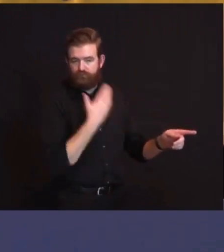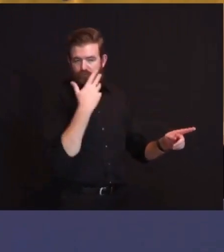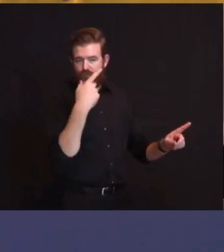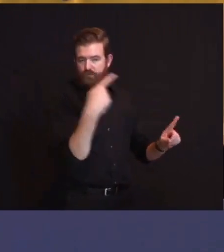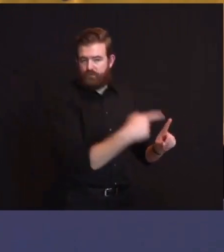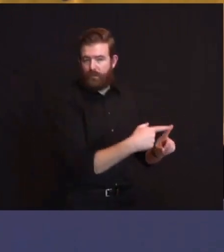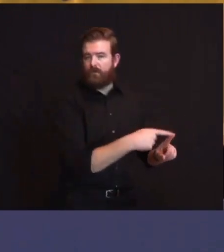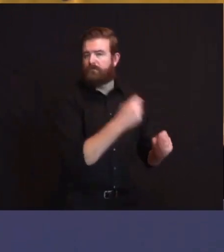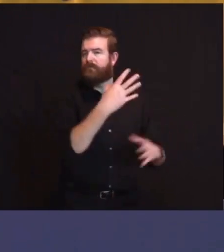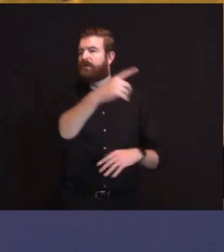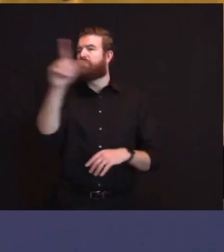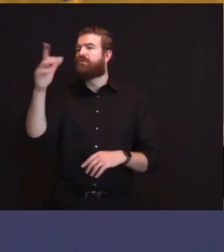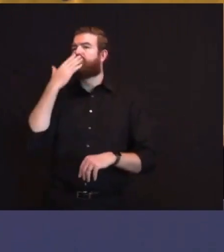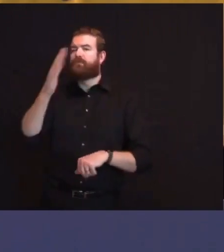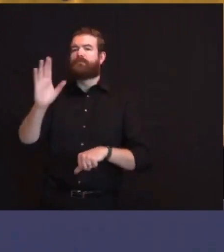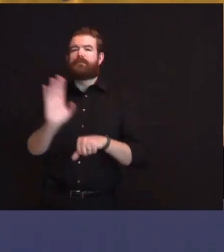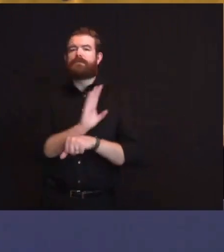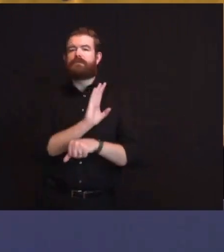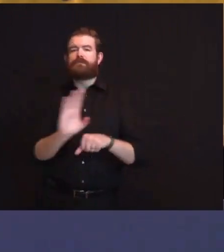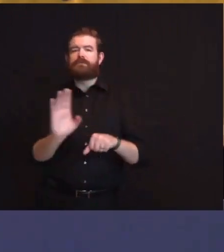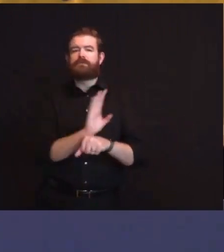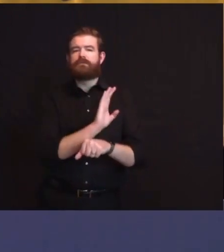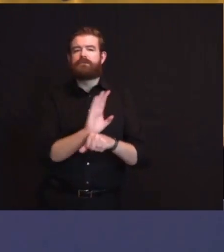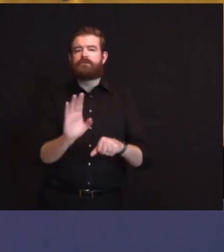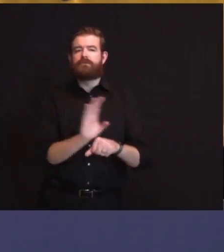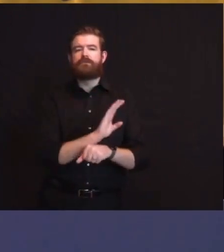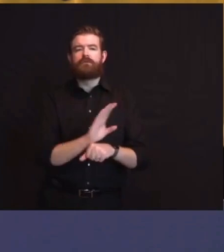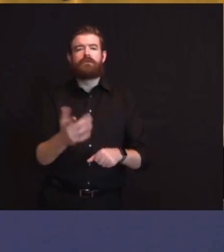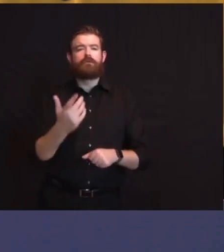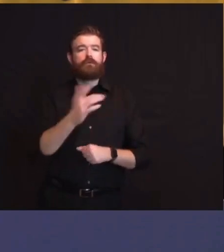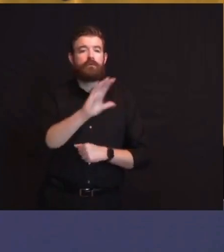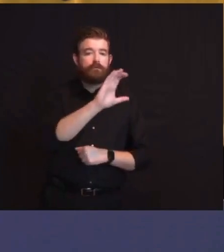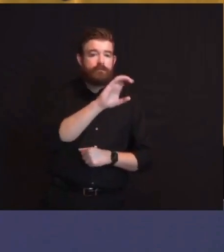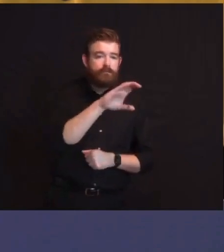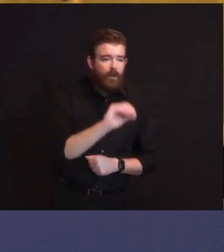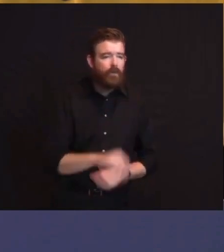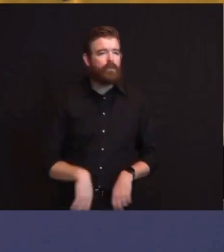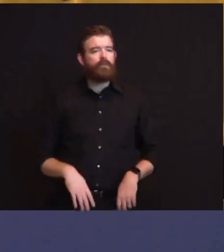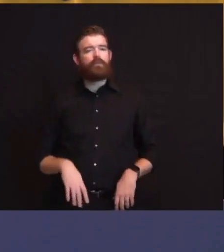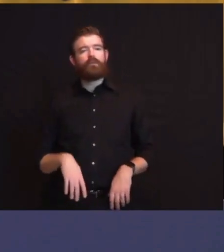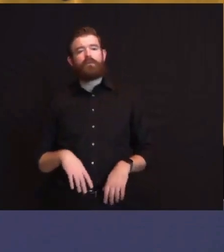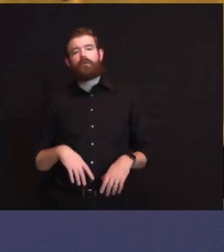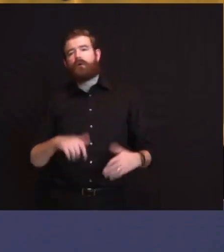utility space, whether it's in that CEO council I mentioned.